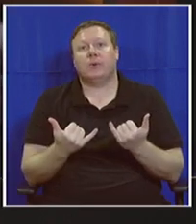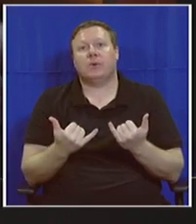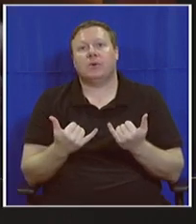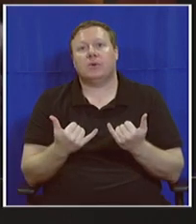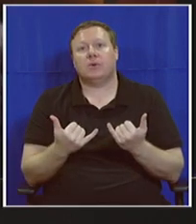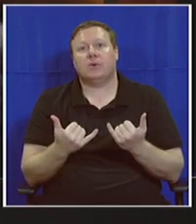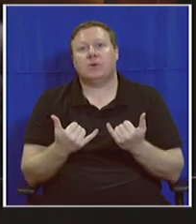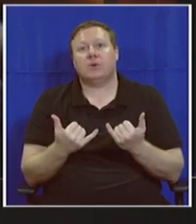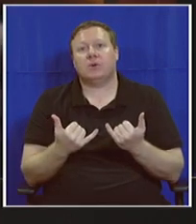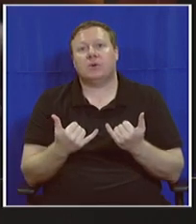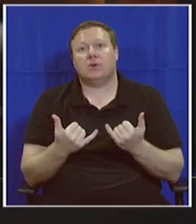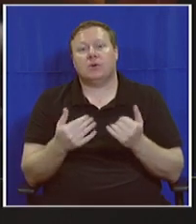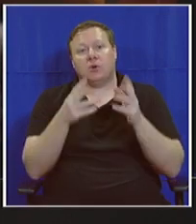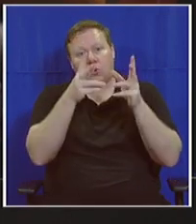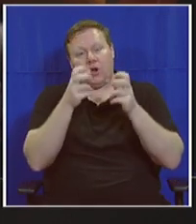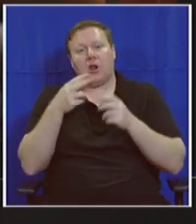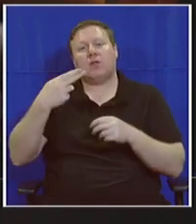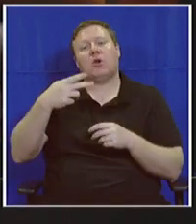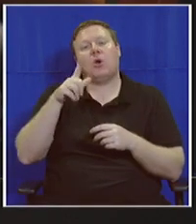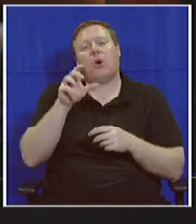recognize the Songwa family,